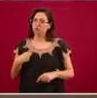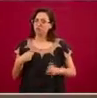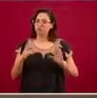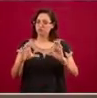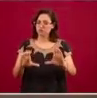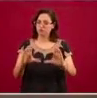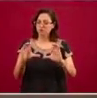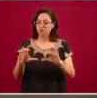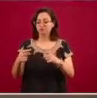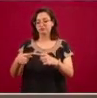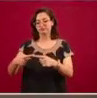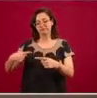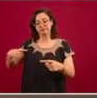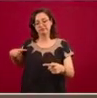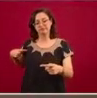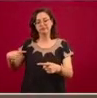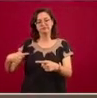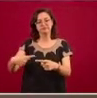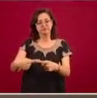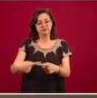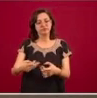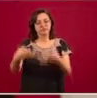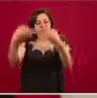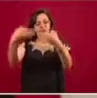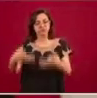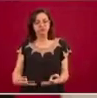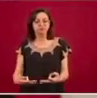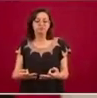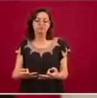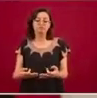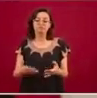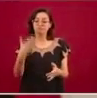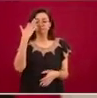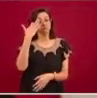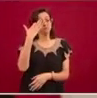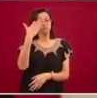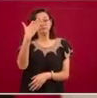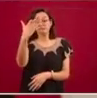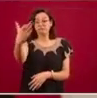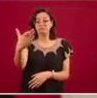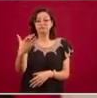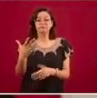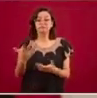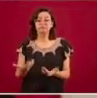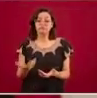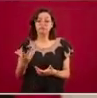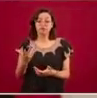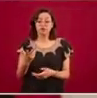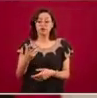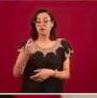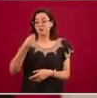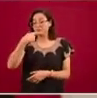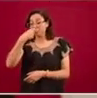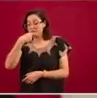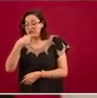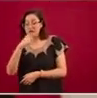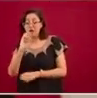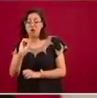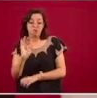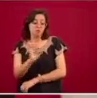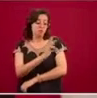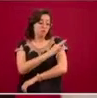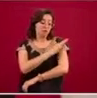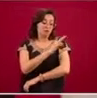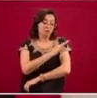biosecurity. And there is a cycle that is very well known in which the active principles of a